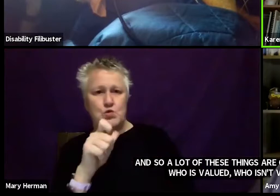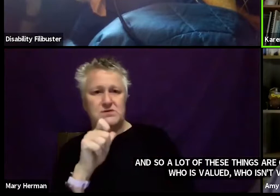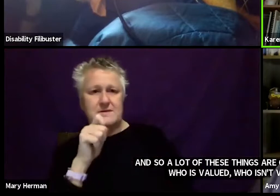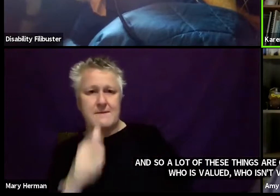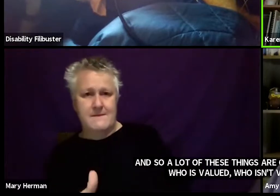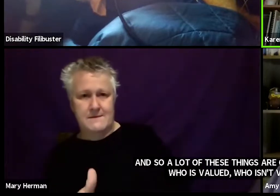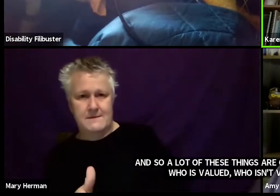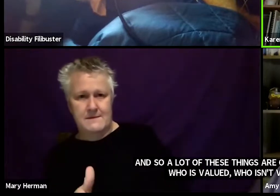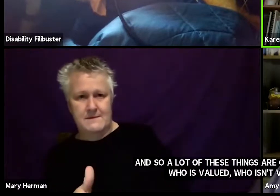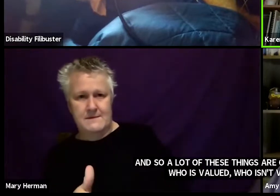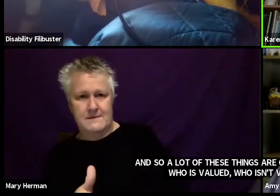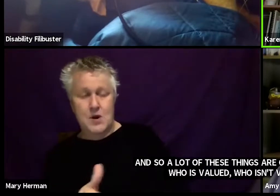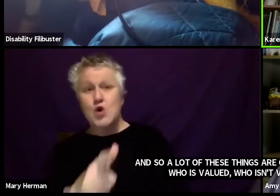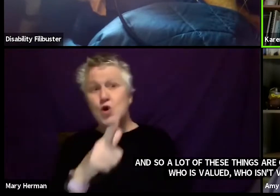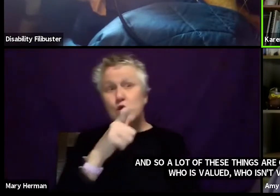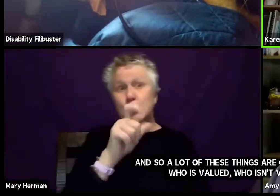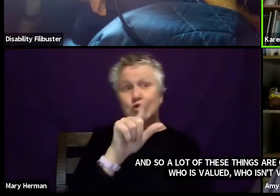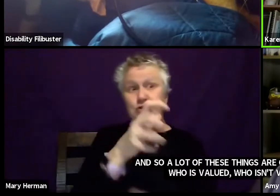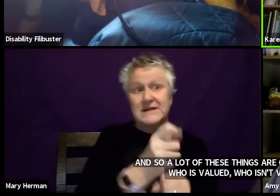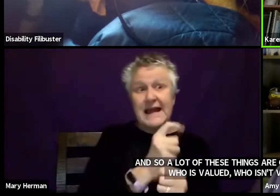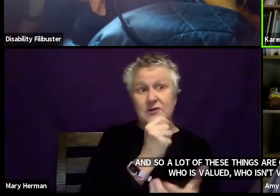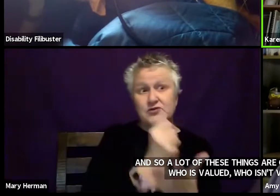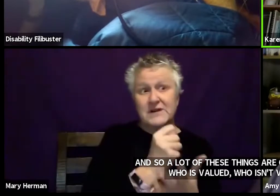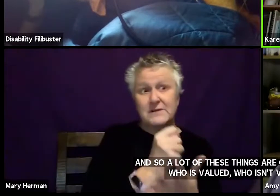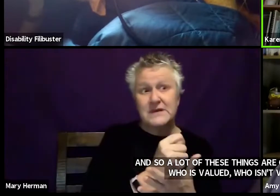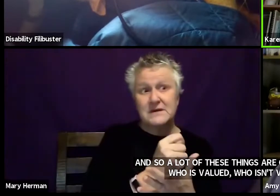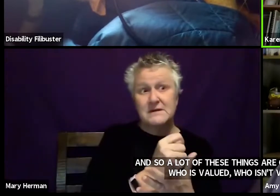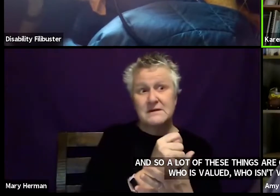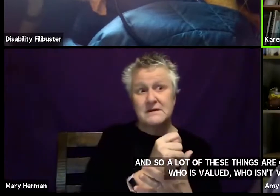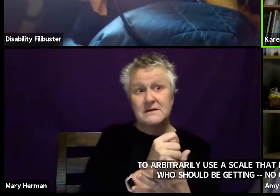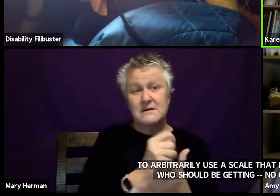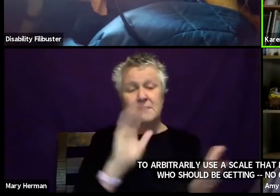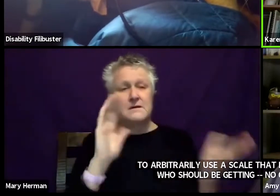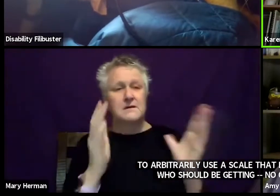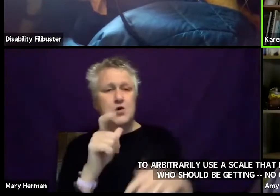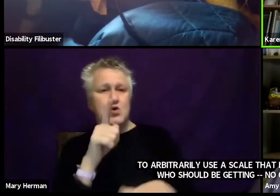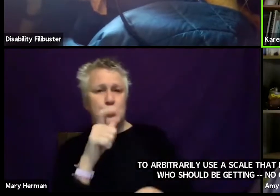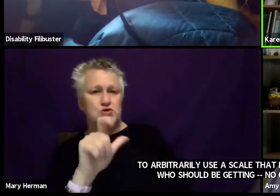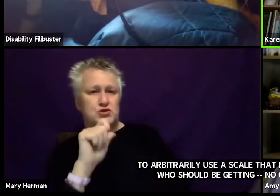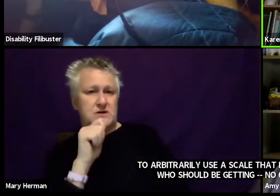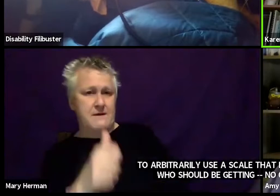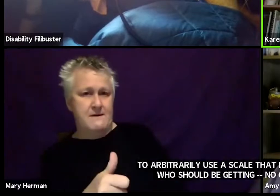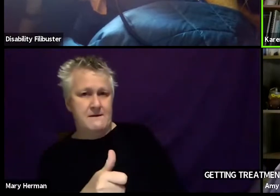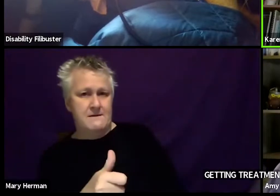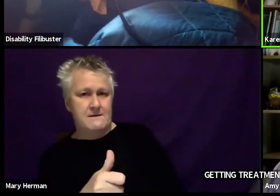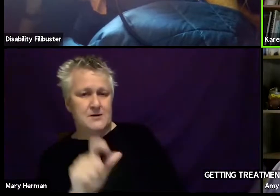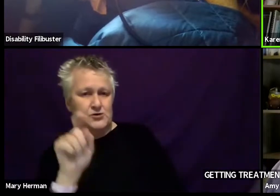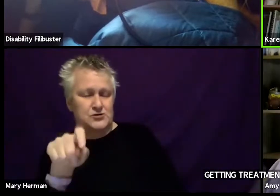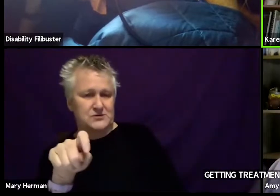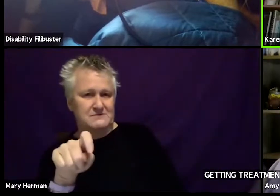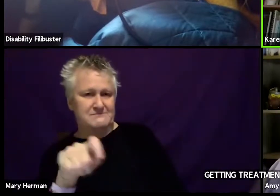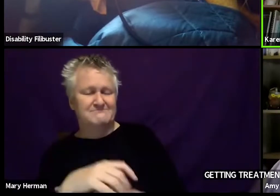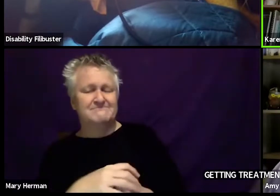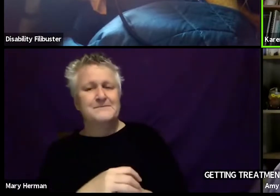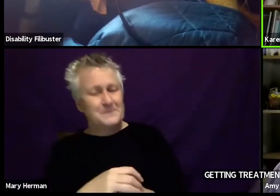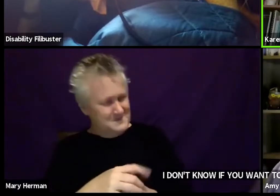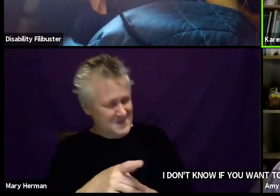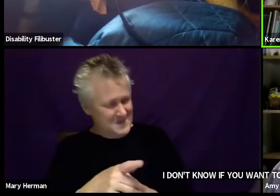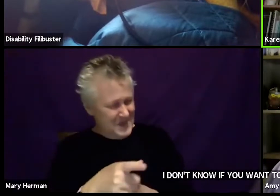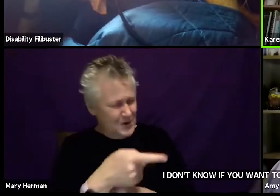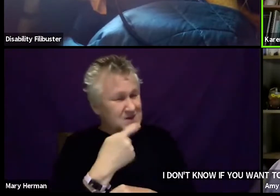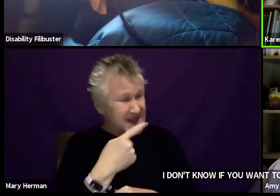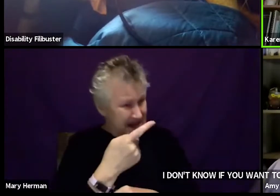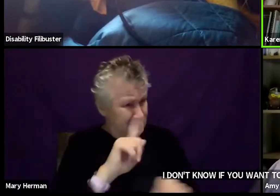getting treatment or not. I don't know if you want to comment on that. You mentioned it, that they've been using that for